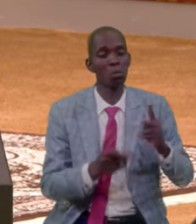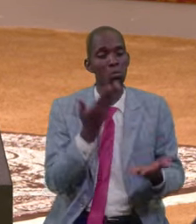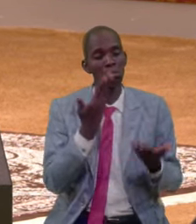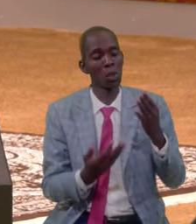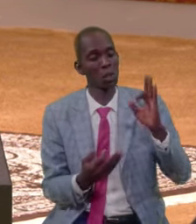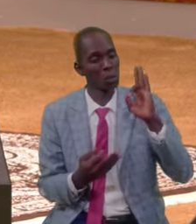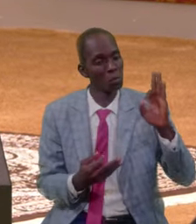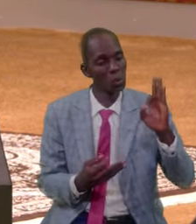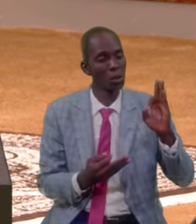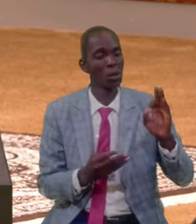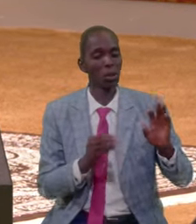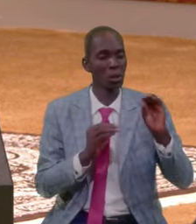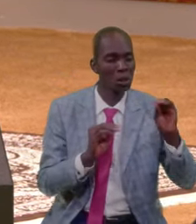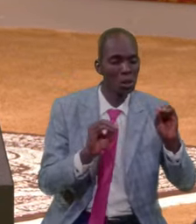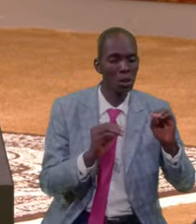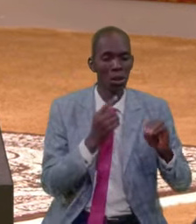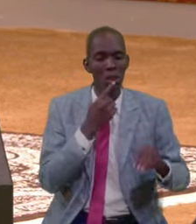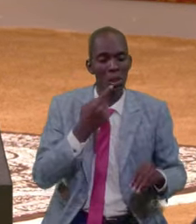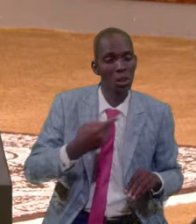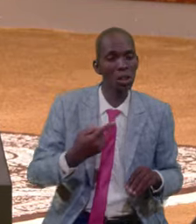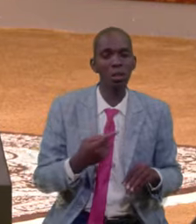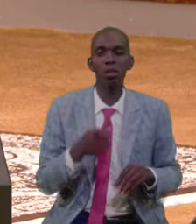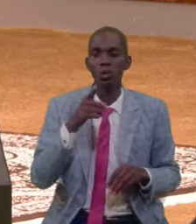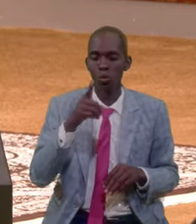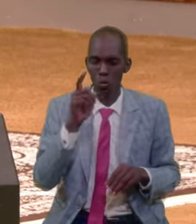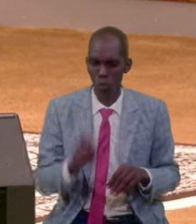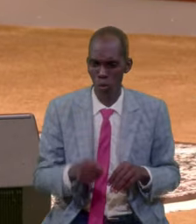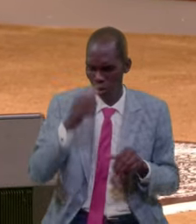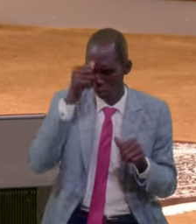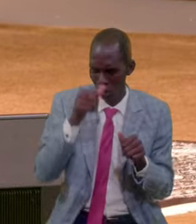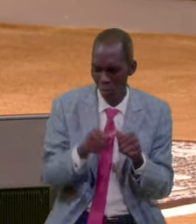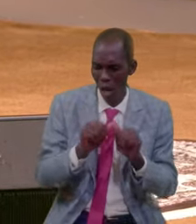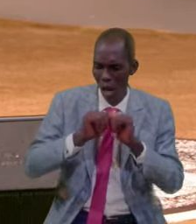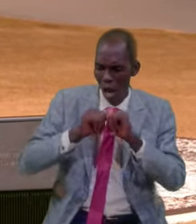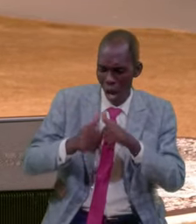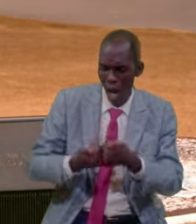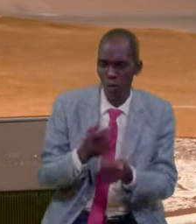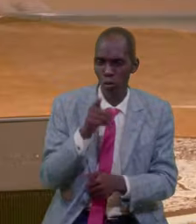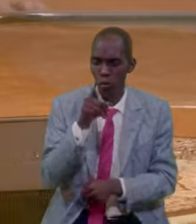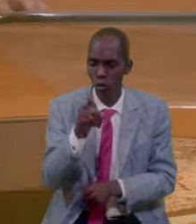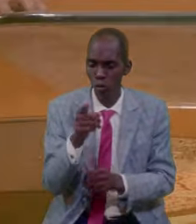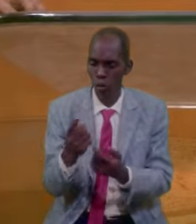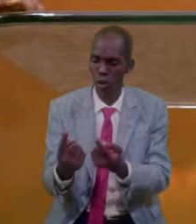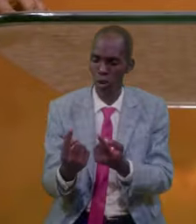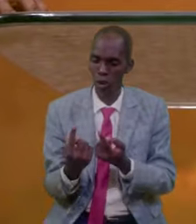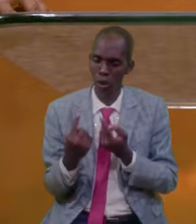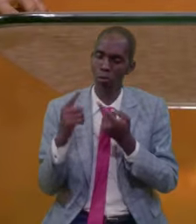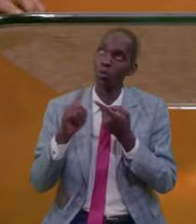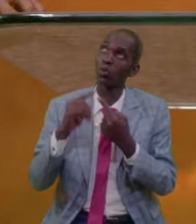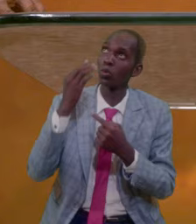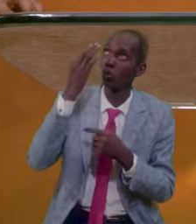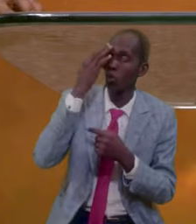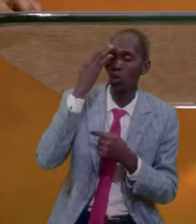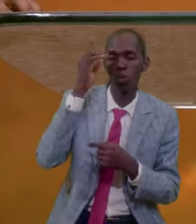that's them. Make sure that you remember how you came into the kingdom by